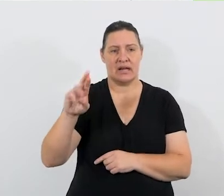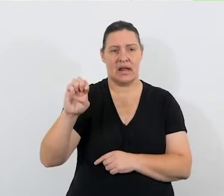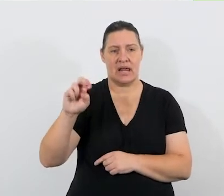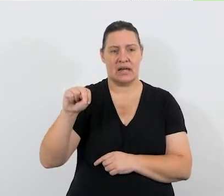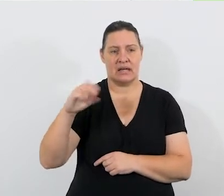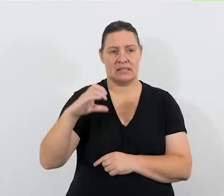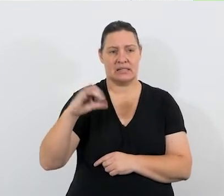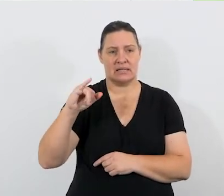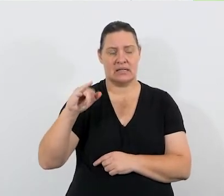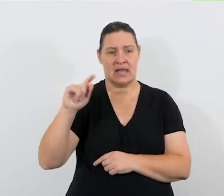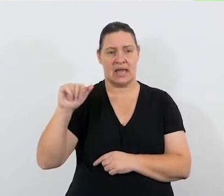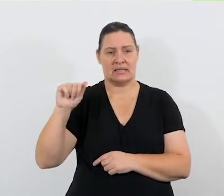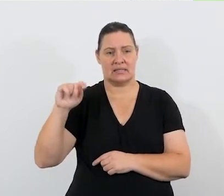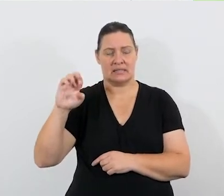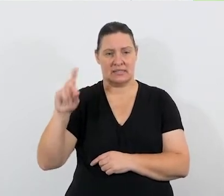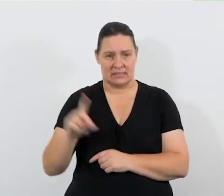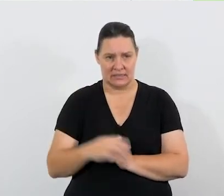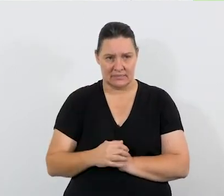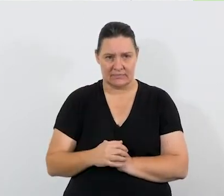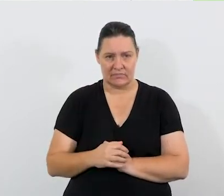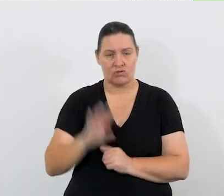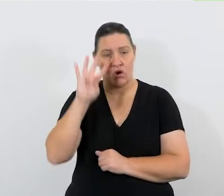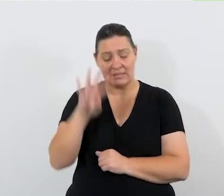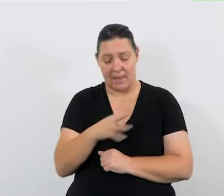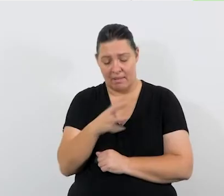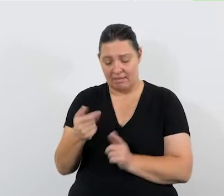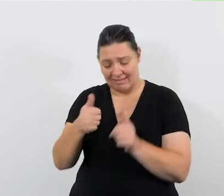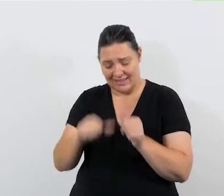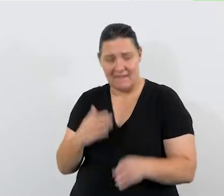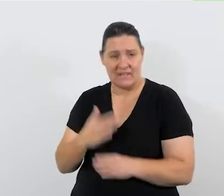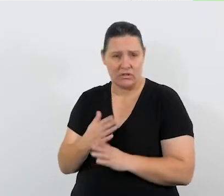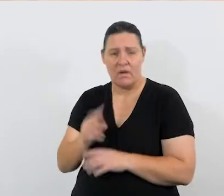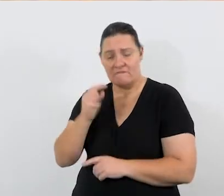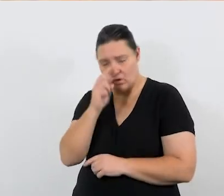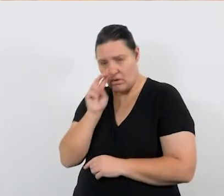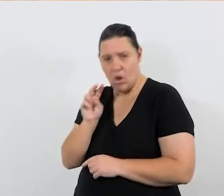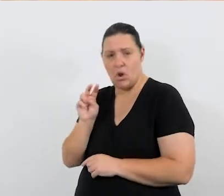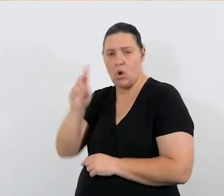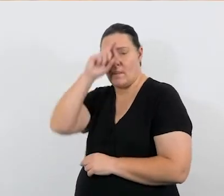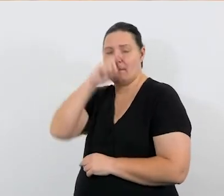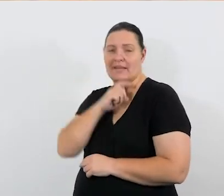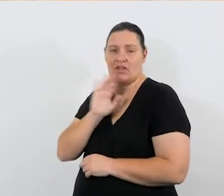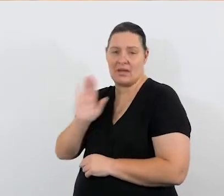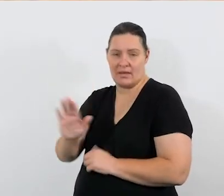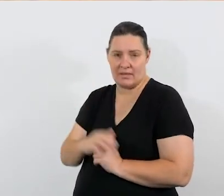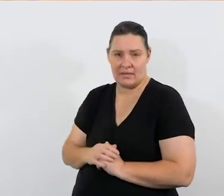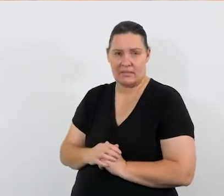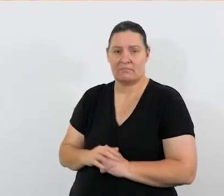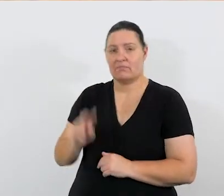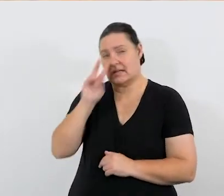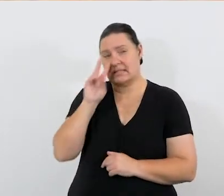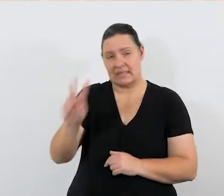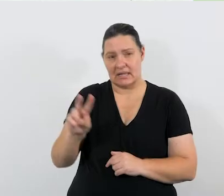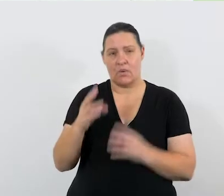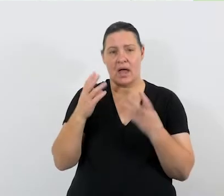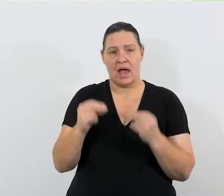Some of the differences are summarized in the following table, but before we go into the table, I just want us to look at the picture